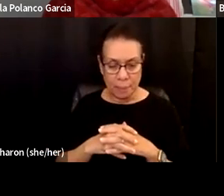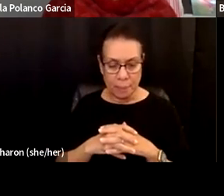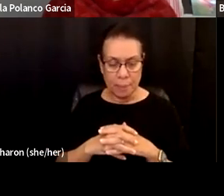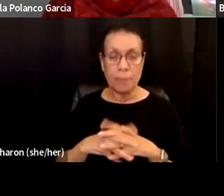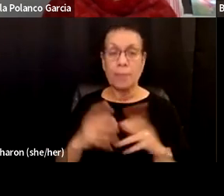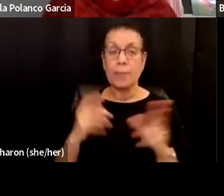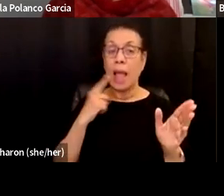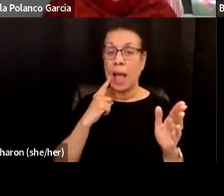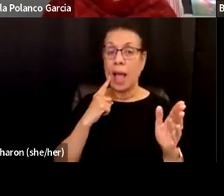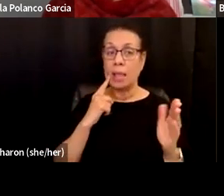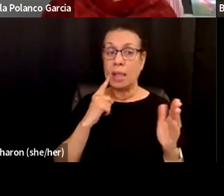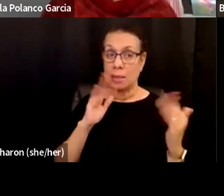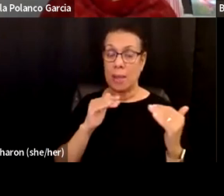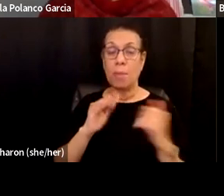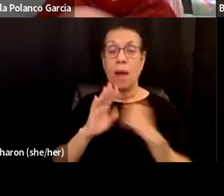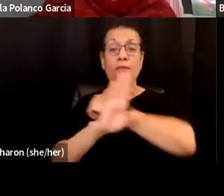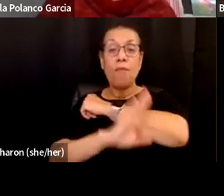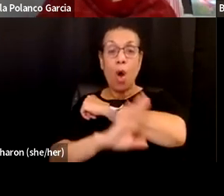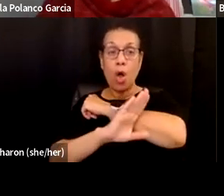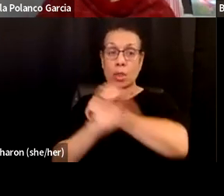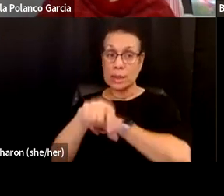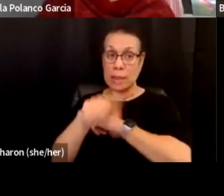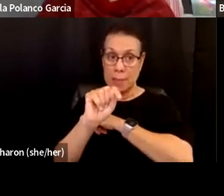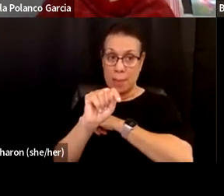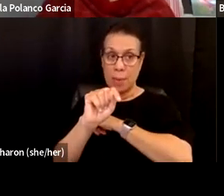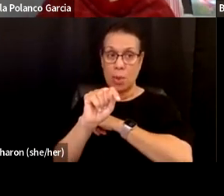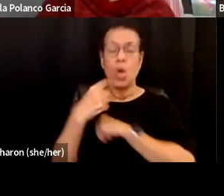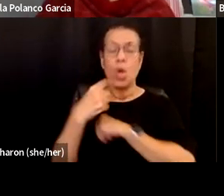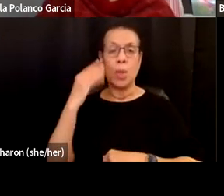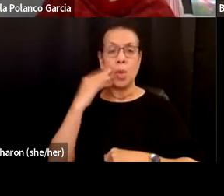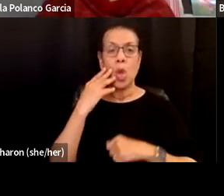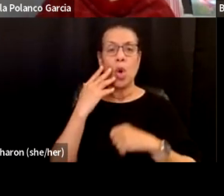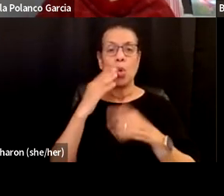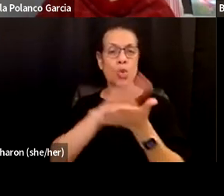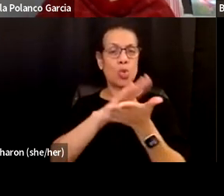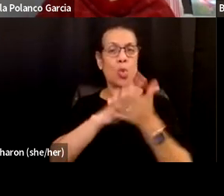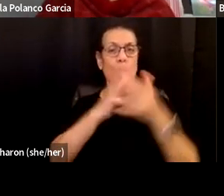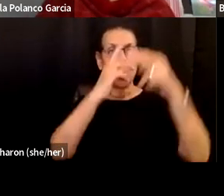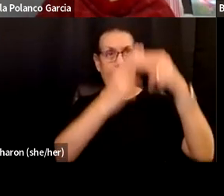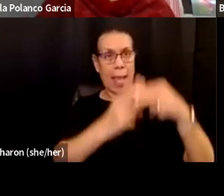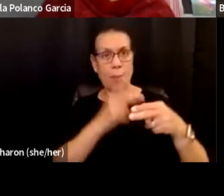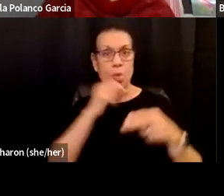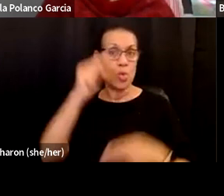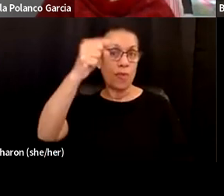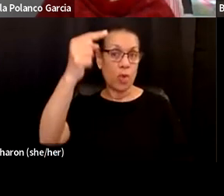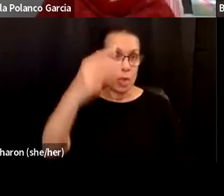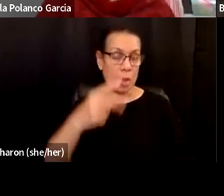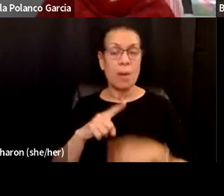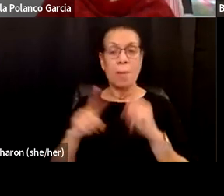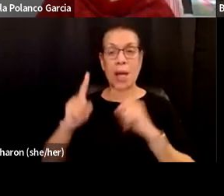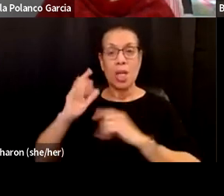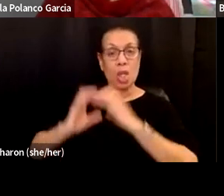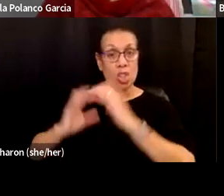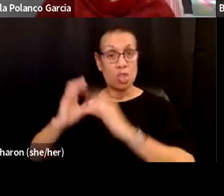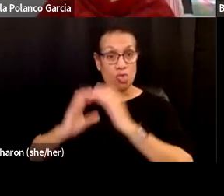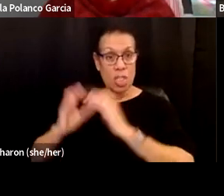fall we should know where our schools are on the list but construction projects take in a